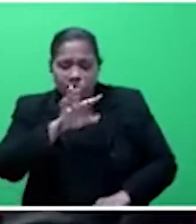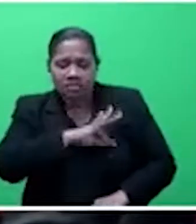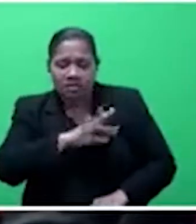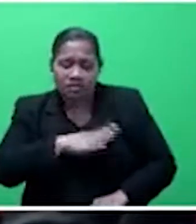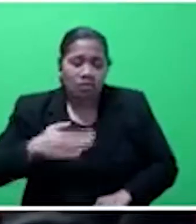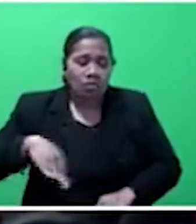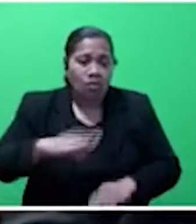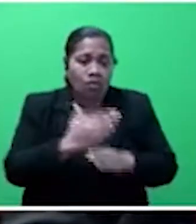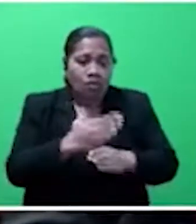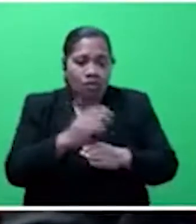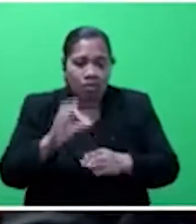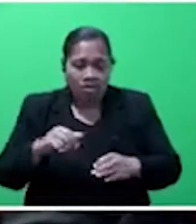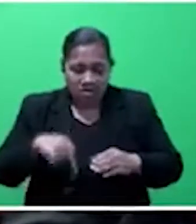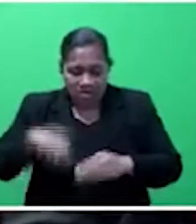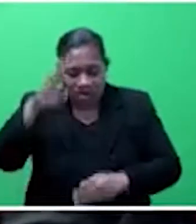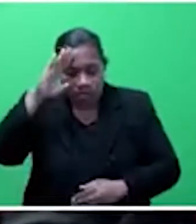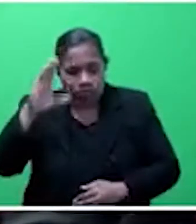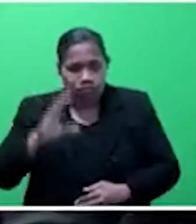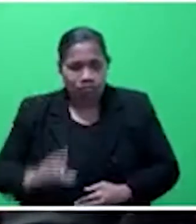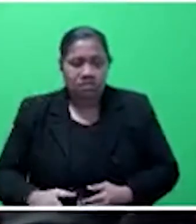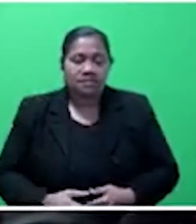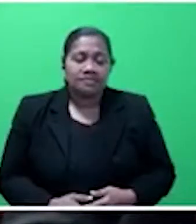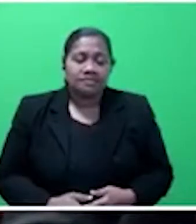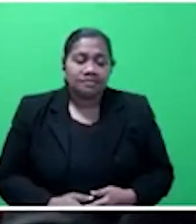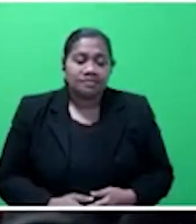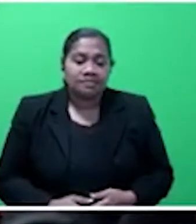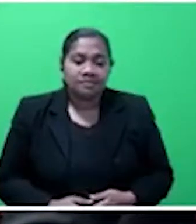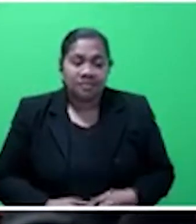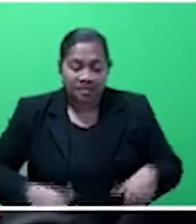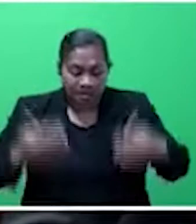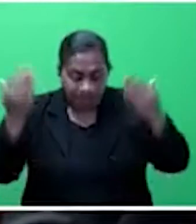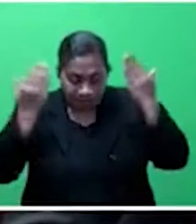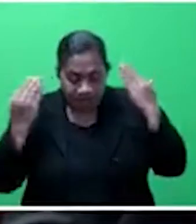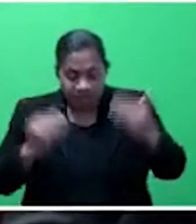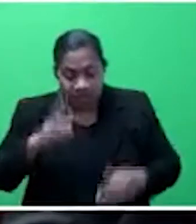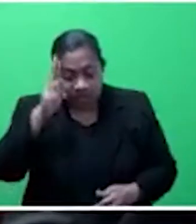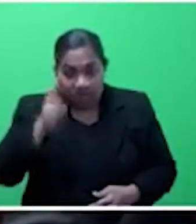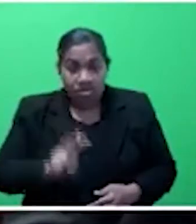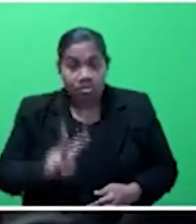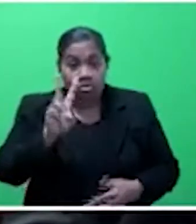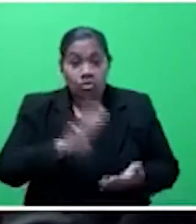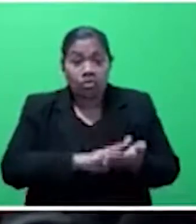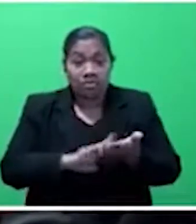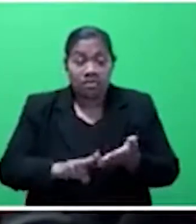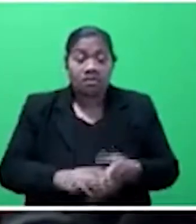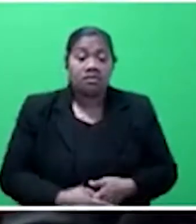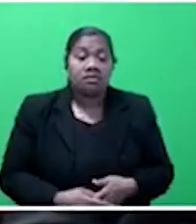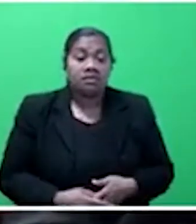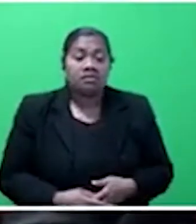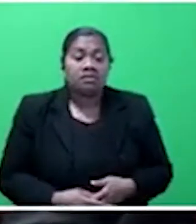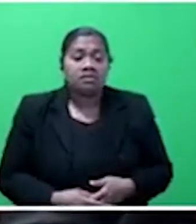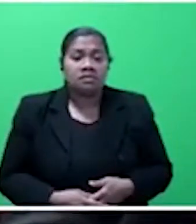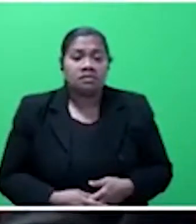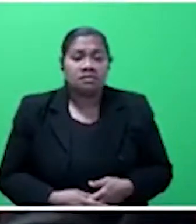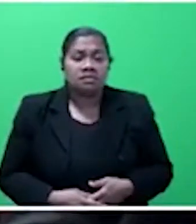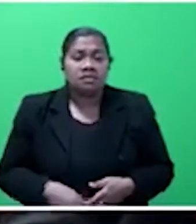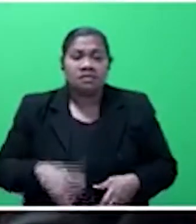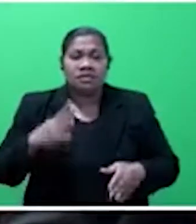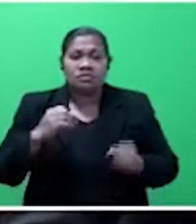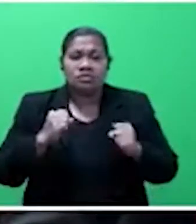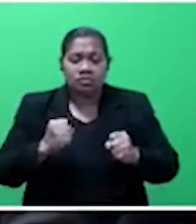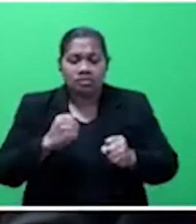Mr. Speaker said. Mr. Speaker said the 2 million initiative announced for the Stronger Together Job Support Scheme